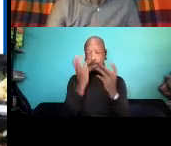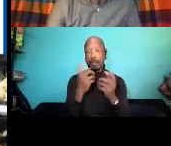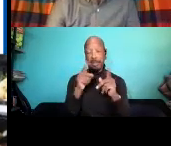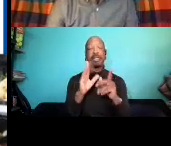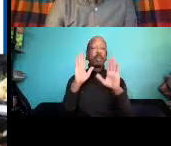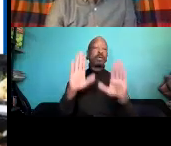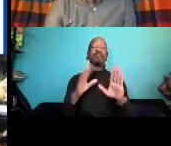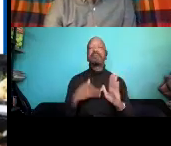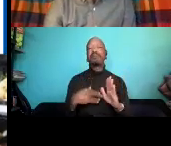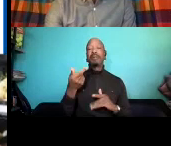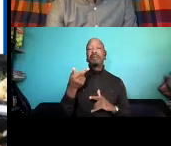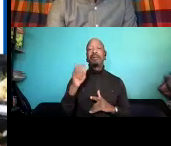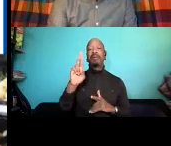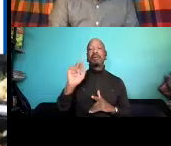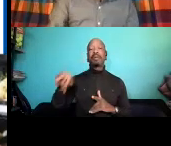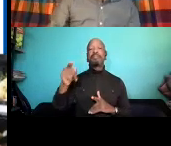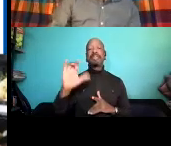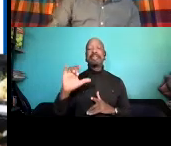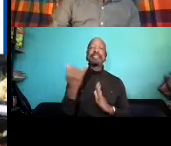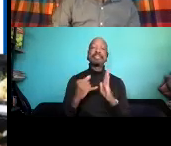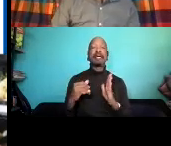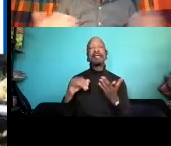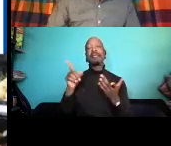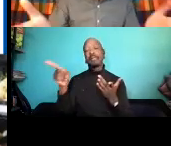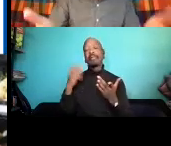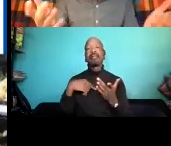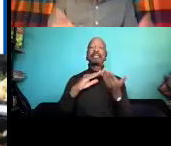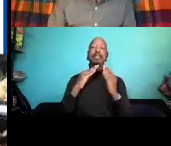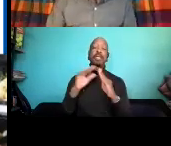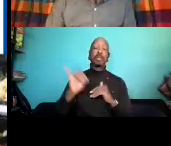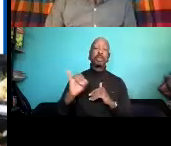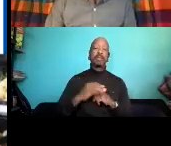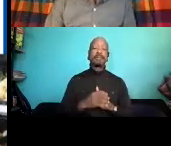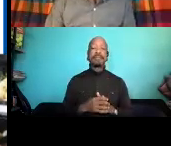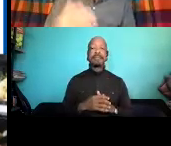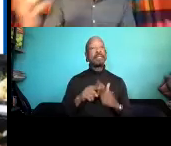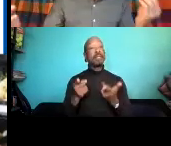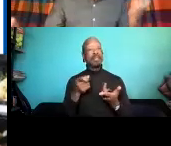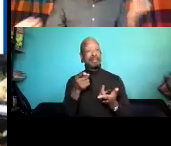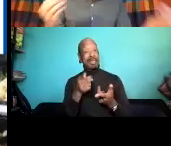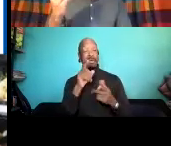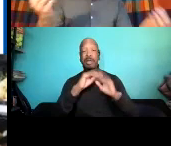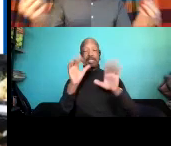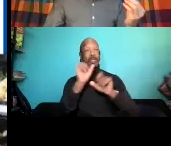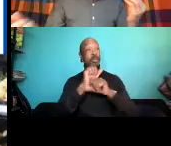design worker cooperative in downtown Oakland. And they're mostly working on their computers. So all these different types of